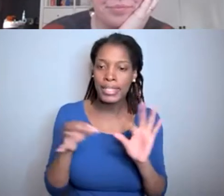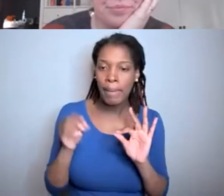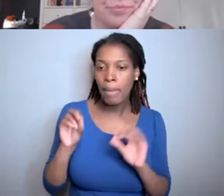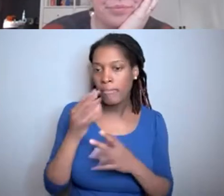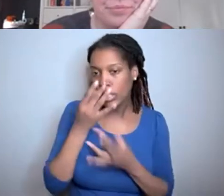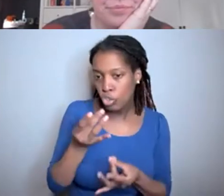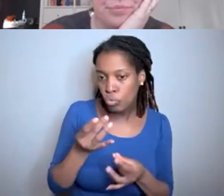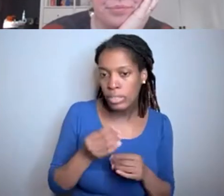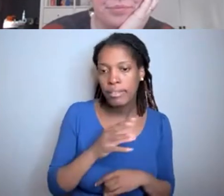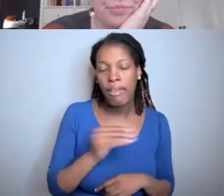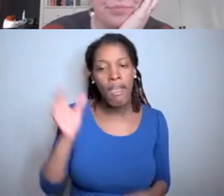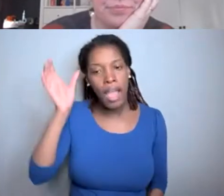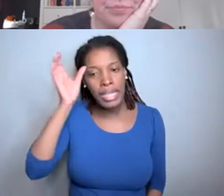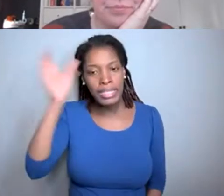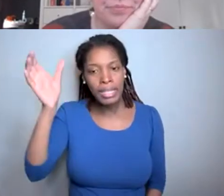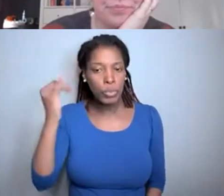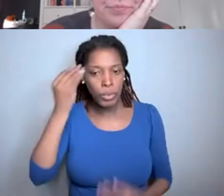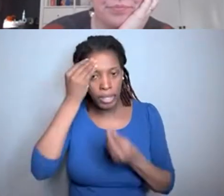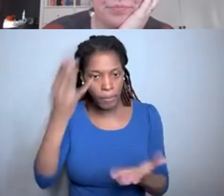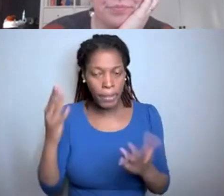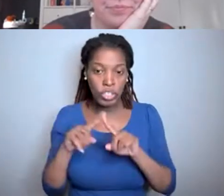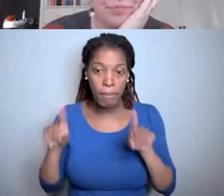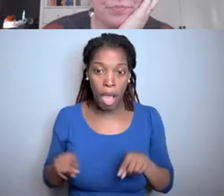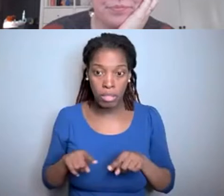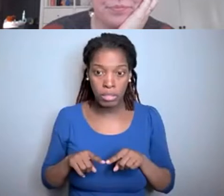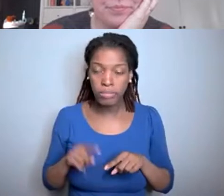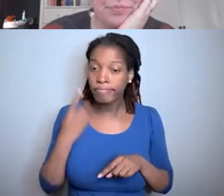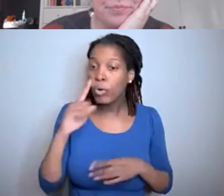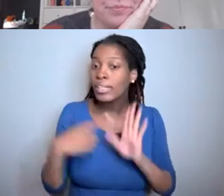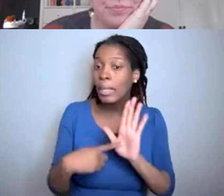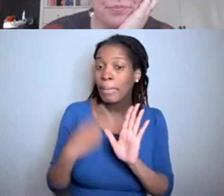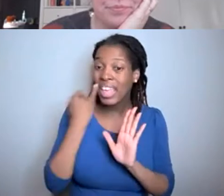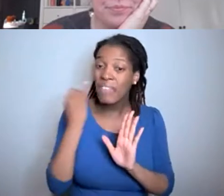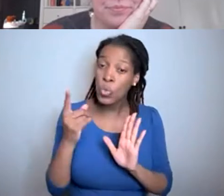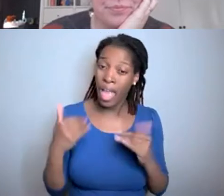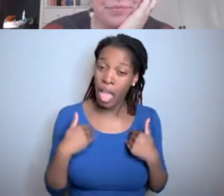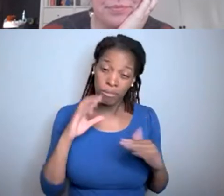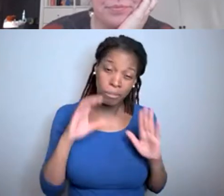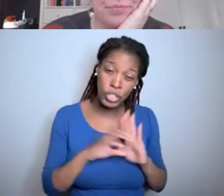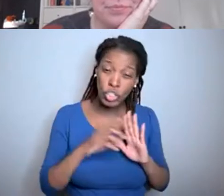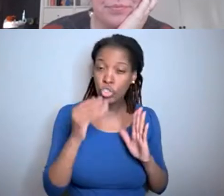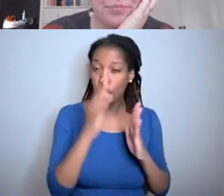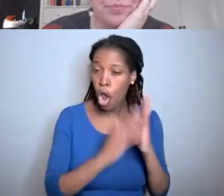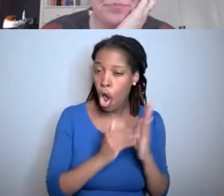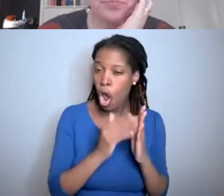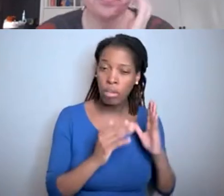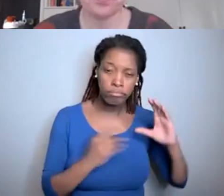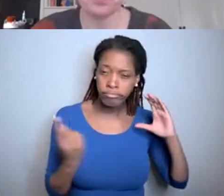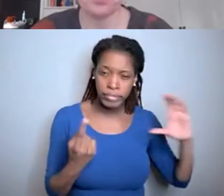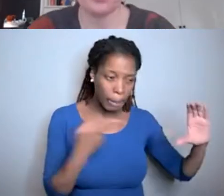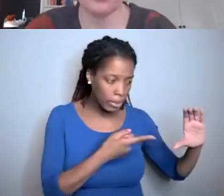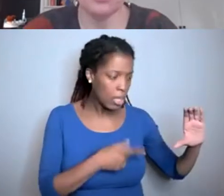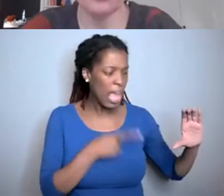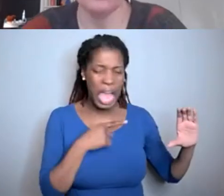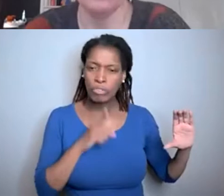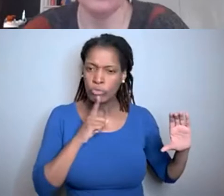like if there's like there's stuff that you're like i really want the panel to know this then please utilize that and let